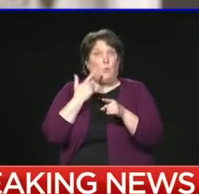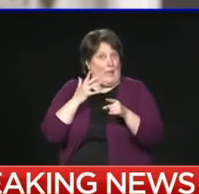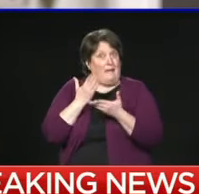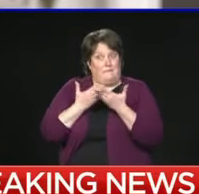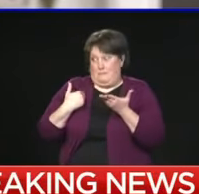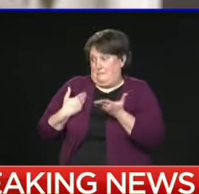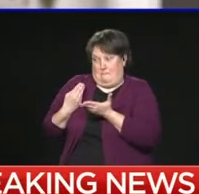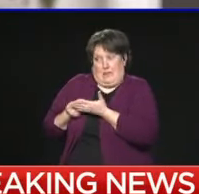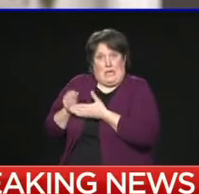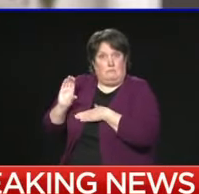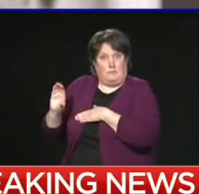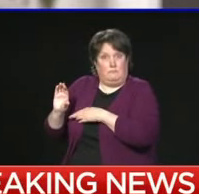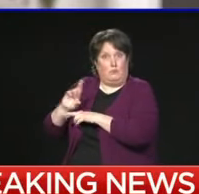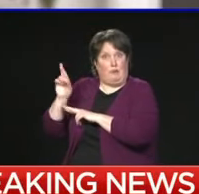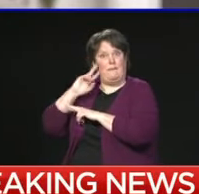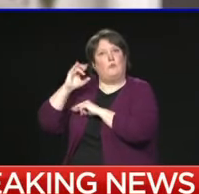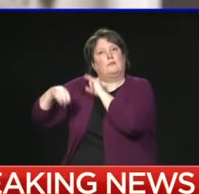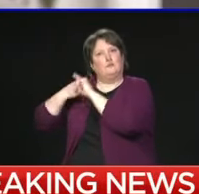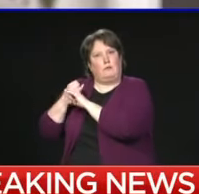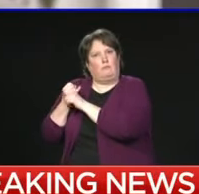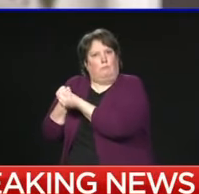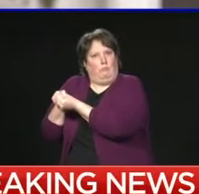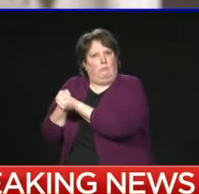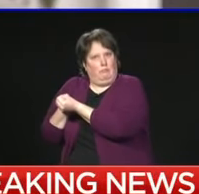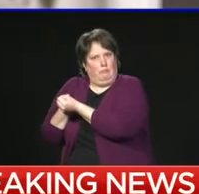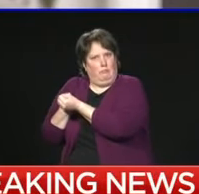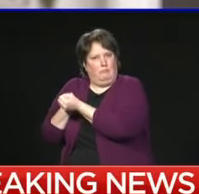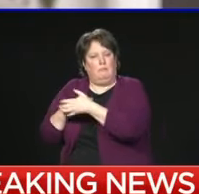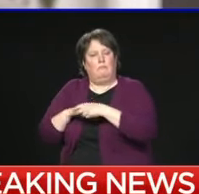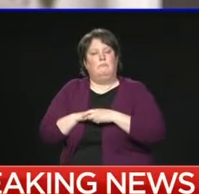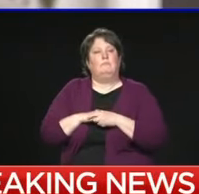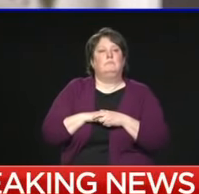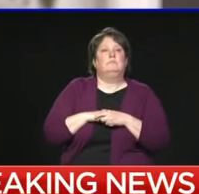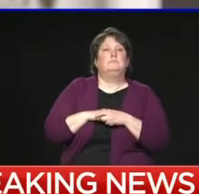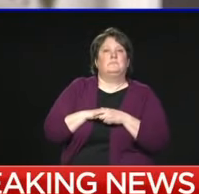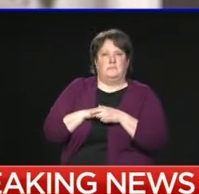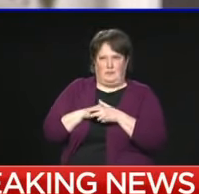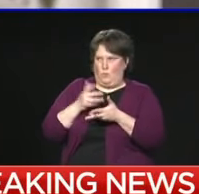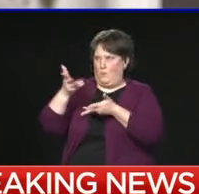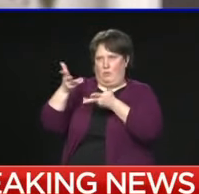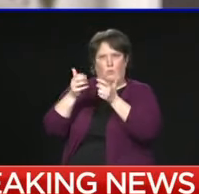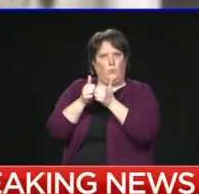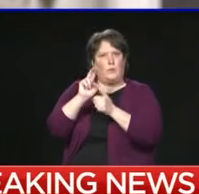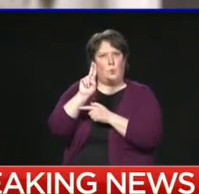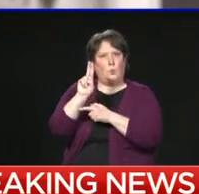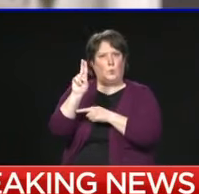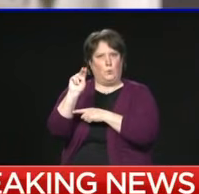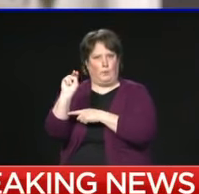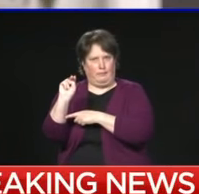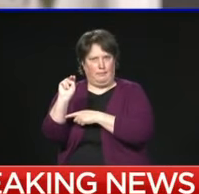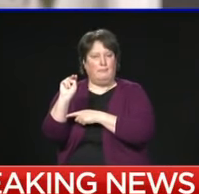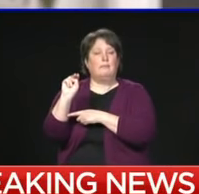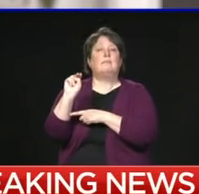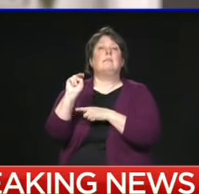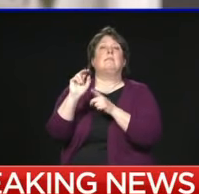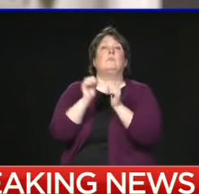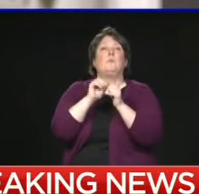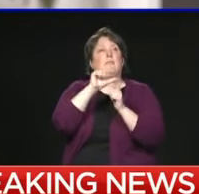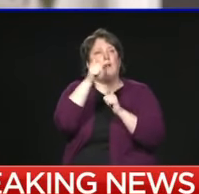aside money for international efforts. We, of course, will work with the UN, continue to work with international